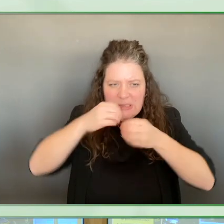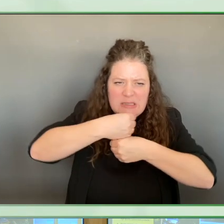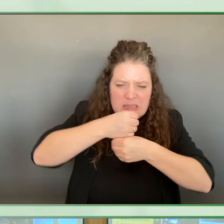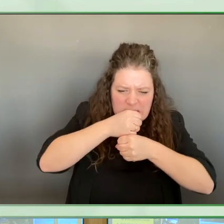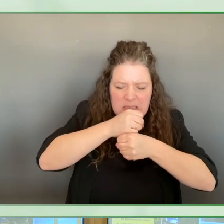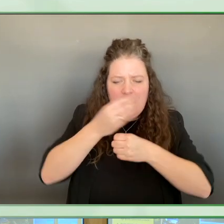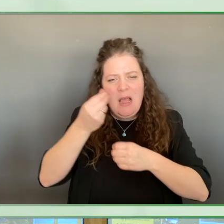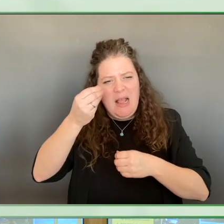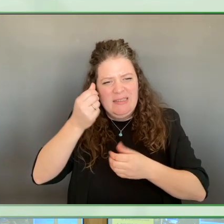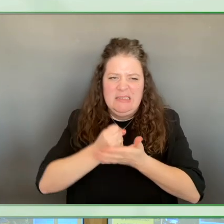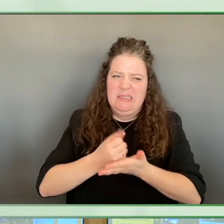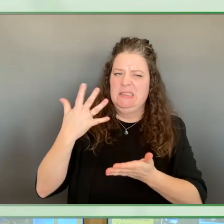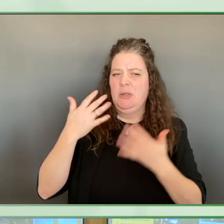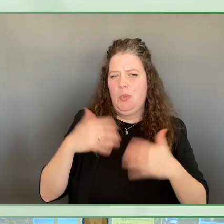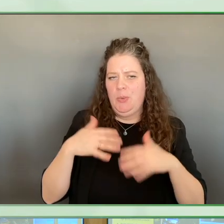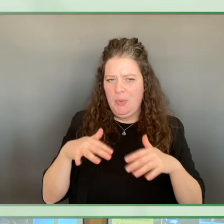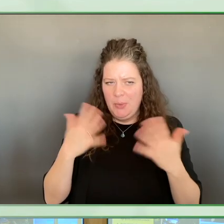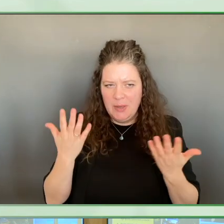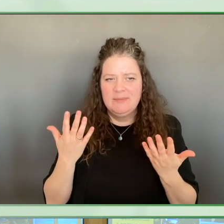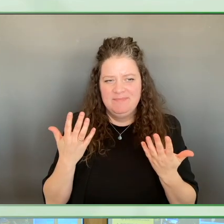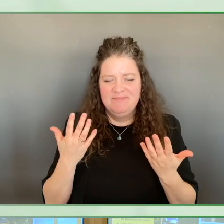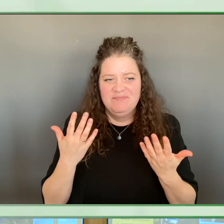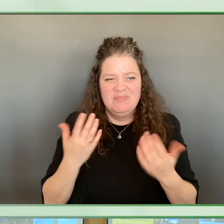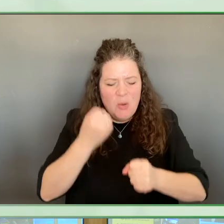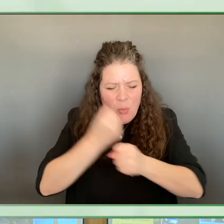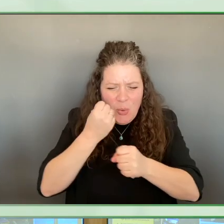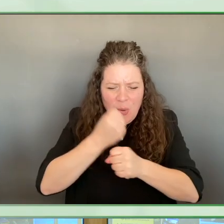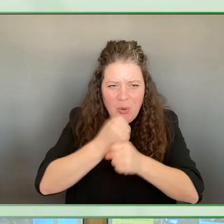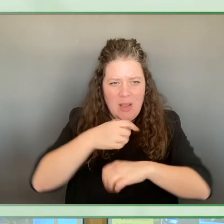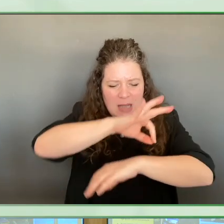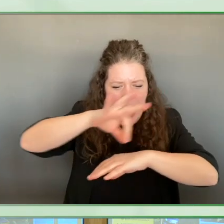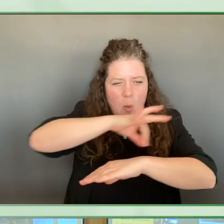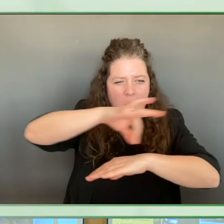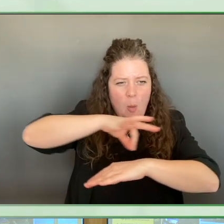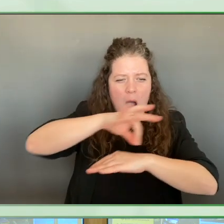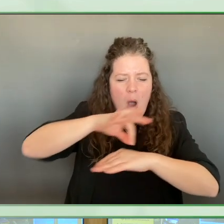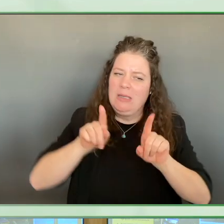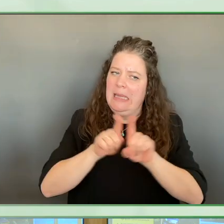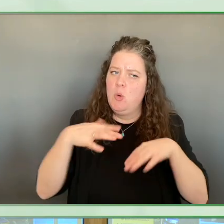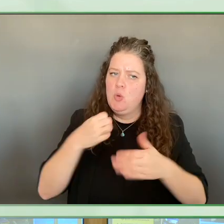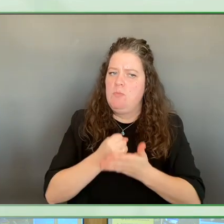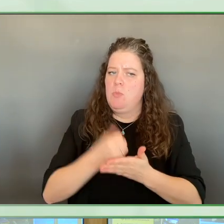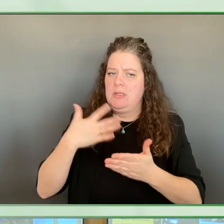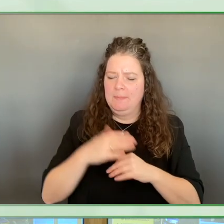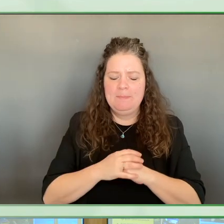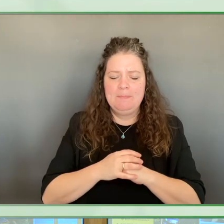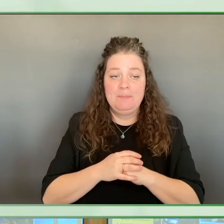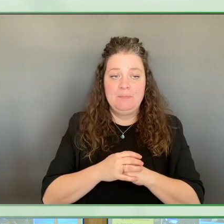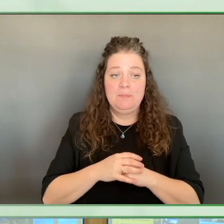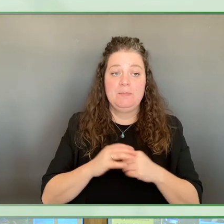labor is also very intensive and costly. And the second question I would love to address is on